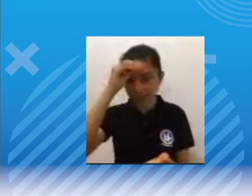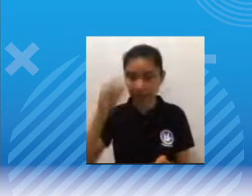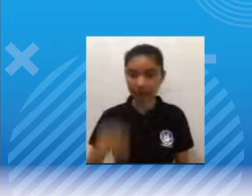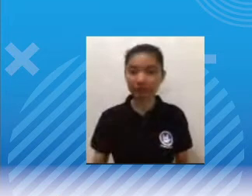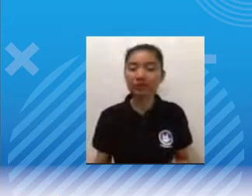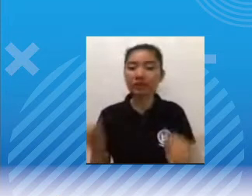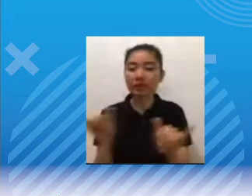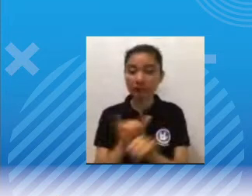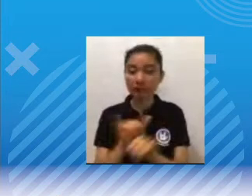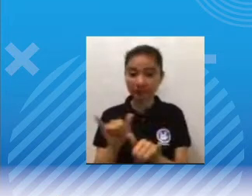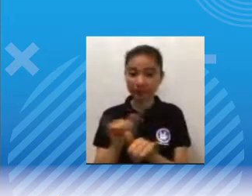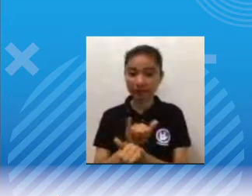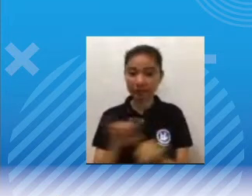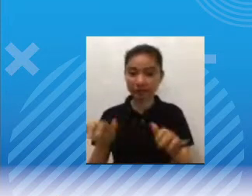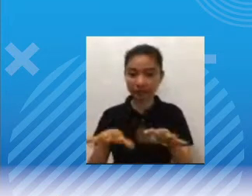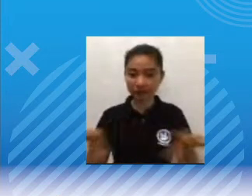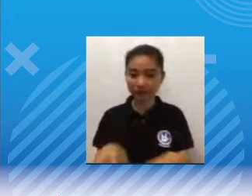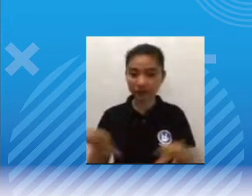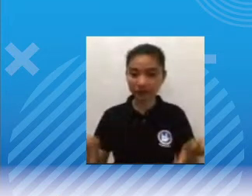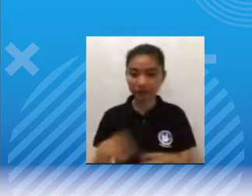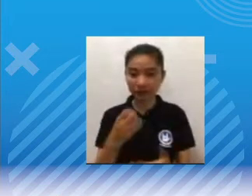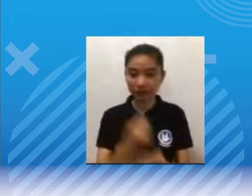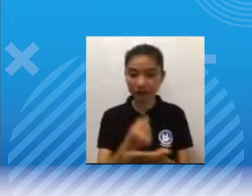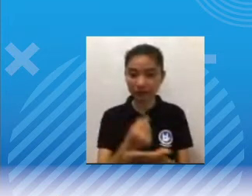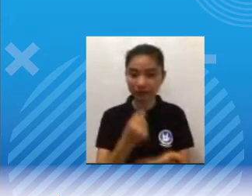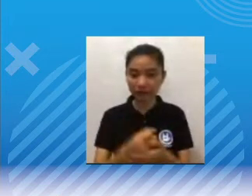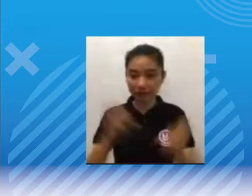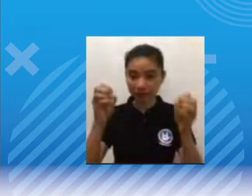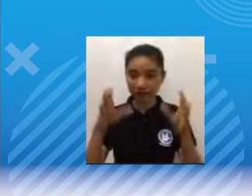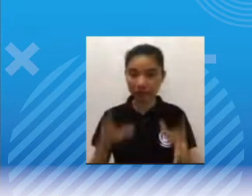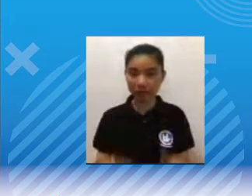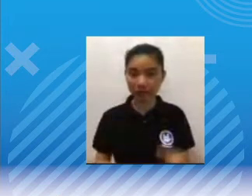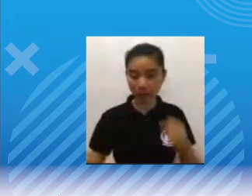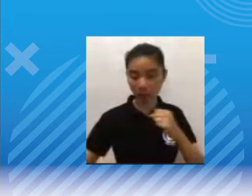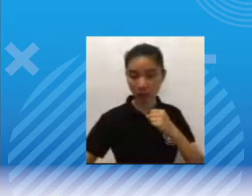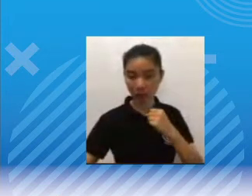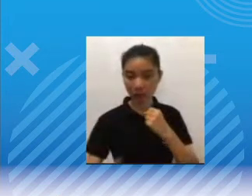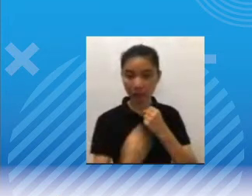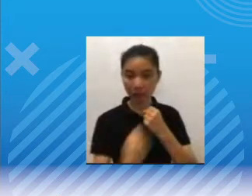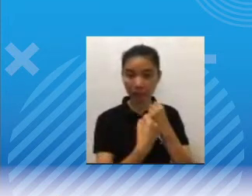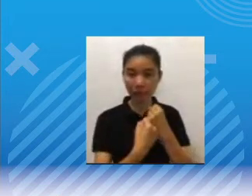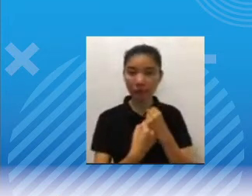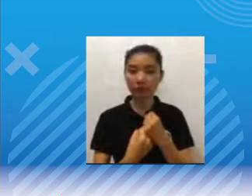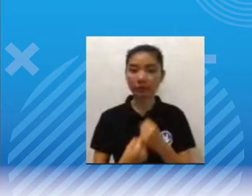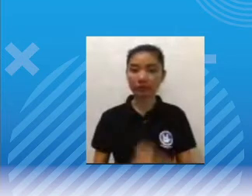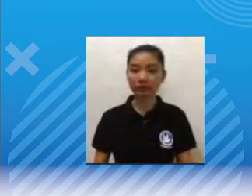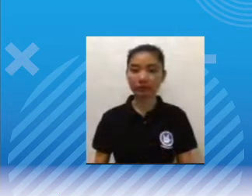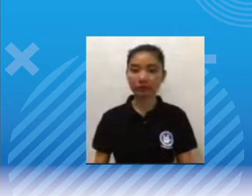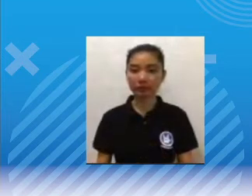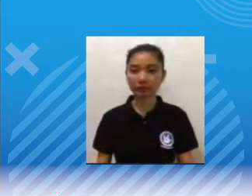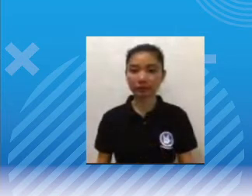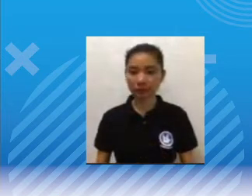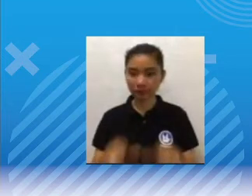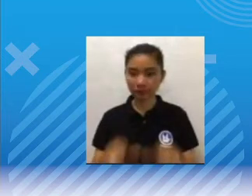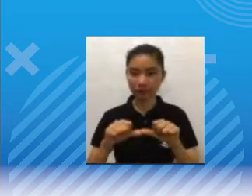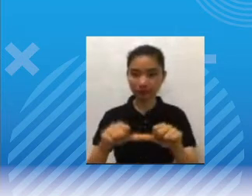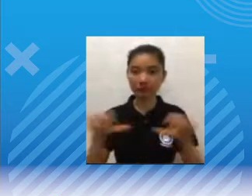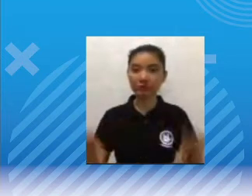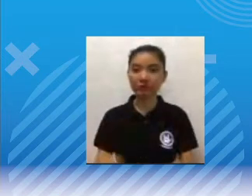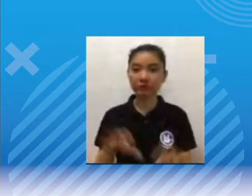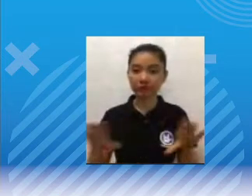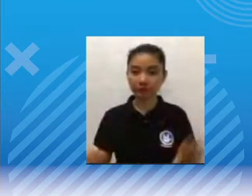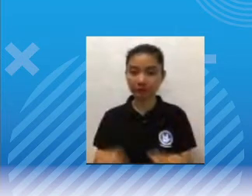salary of teachers. No? Ito yung makakapag-support para sa resilience ng mga teachers. Number two, support